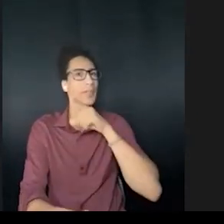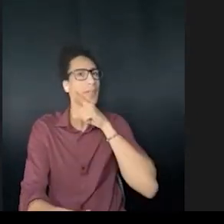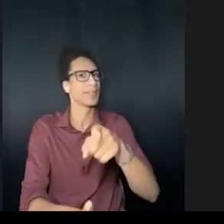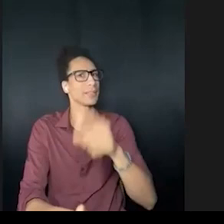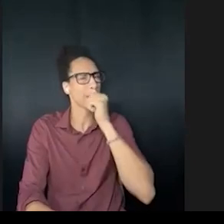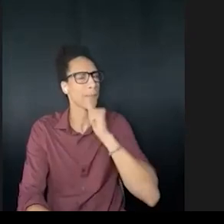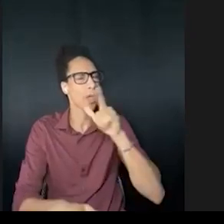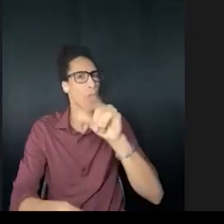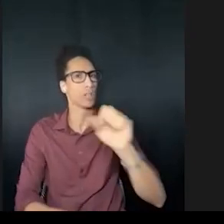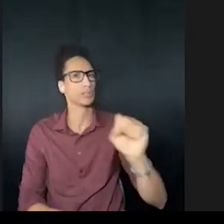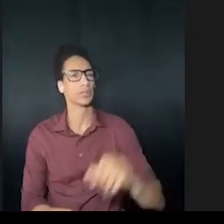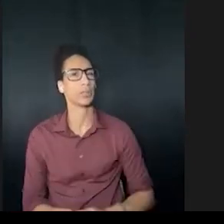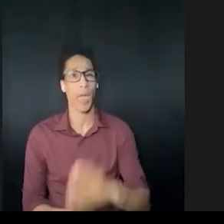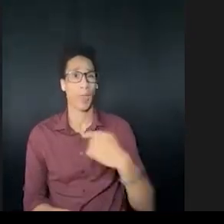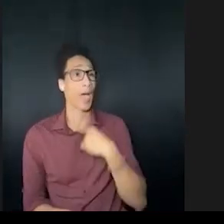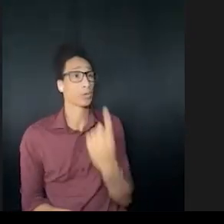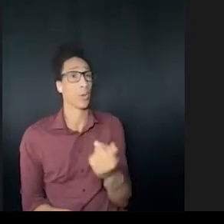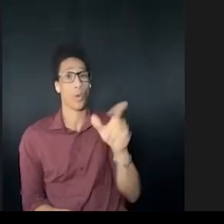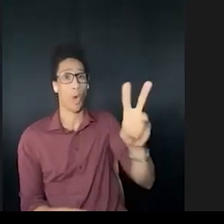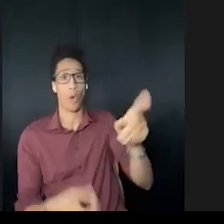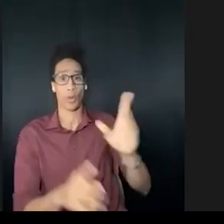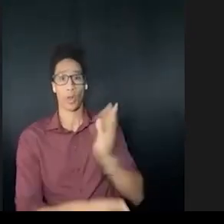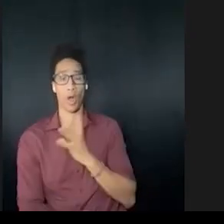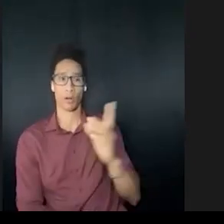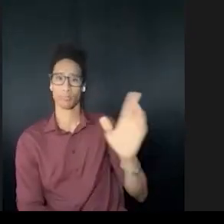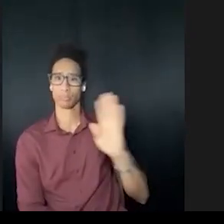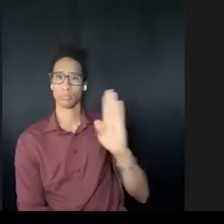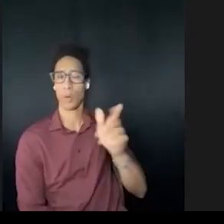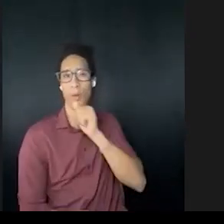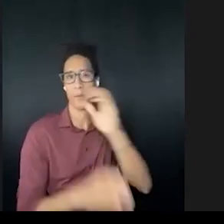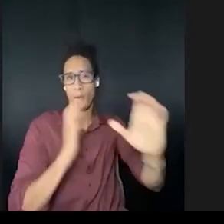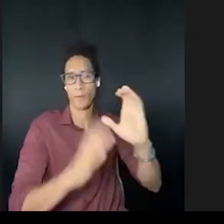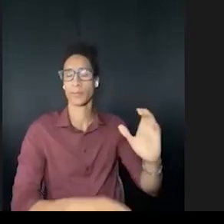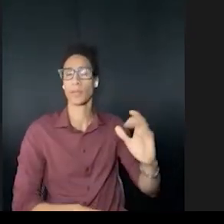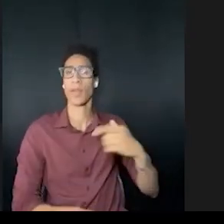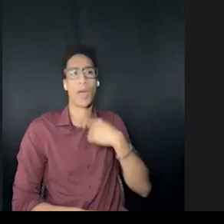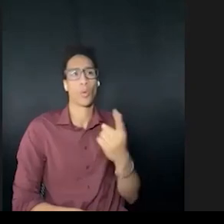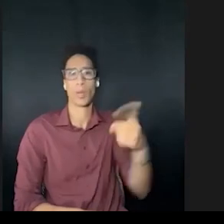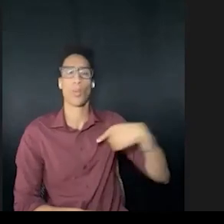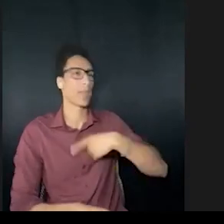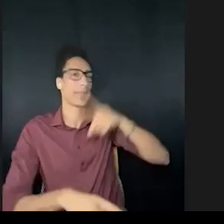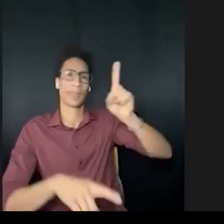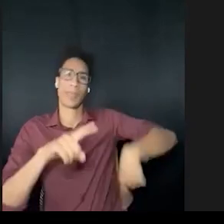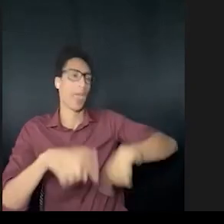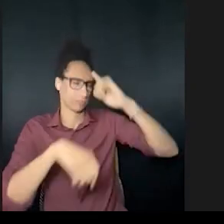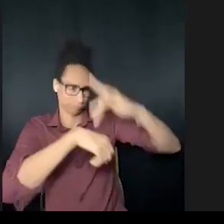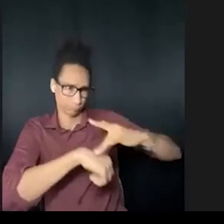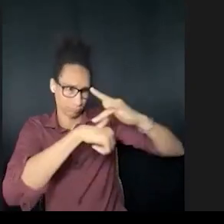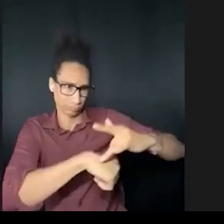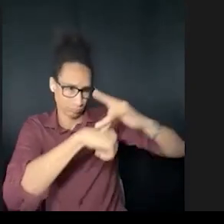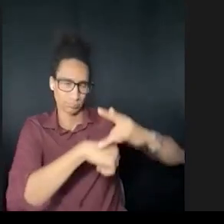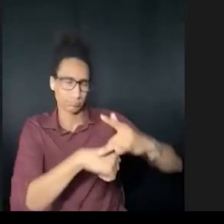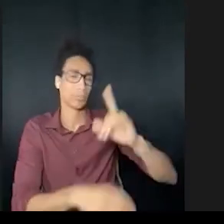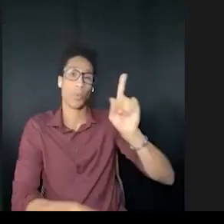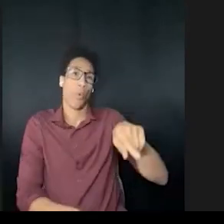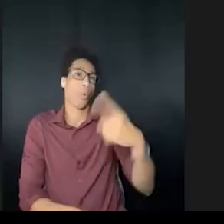conversation, we can't really dwell on the past. The only thing that we can do is move forward and have conversations. You know,